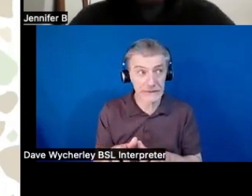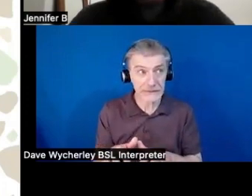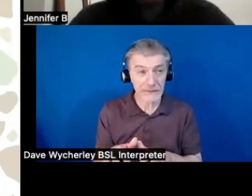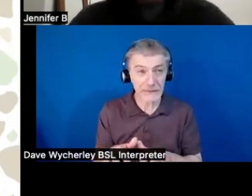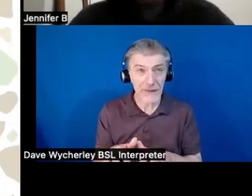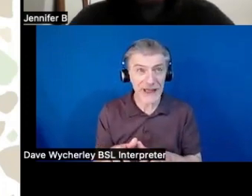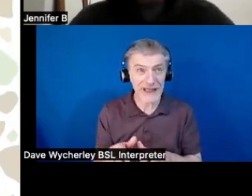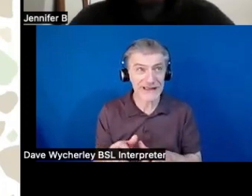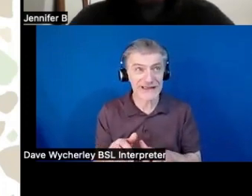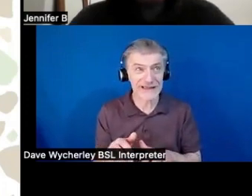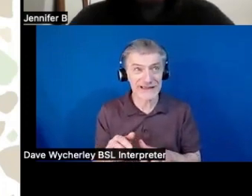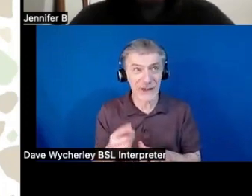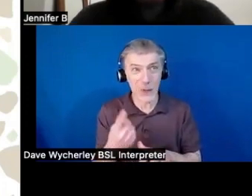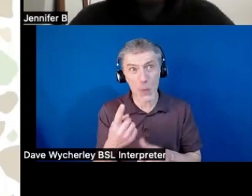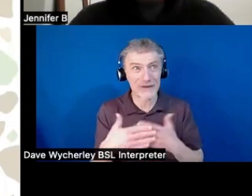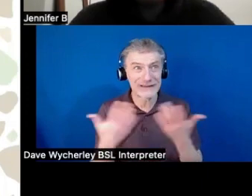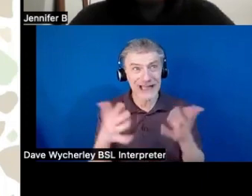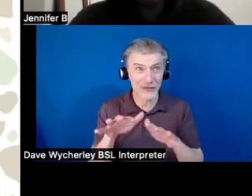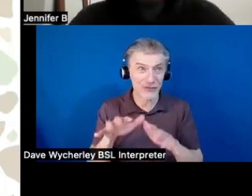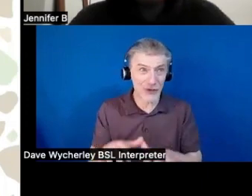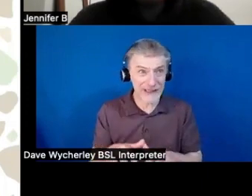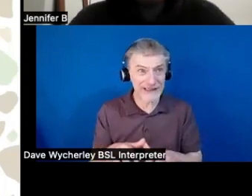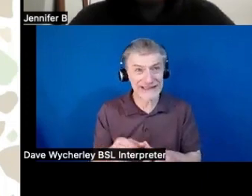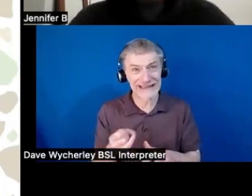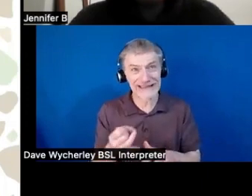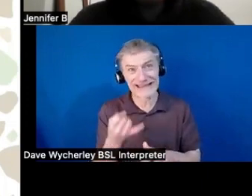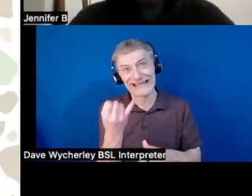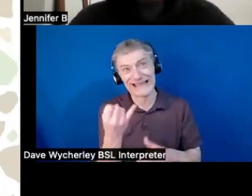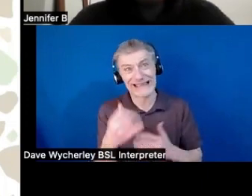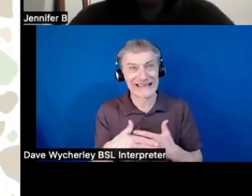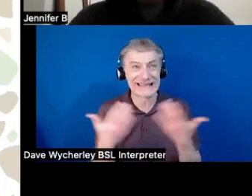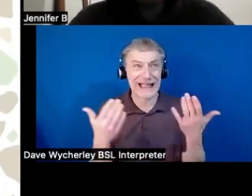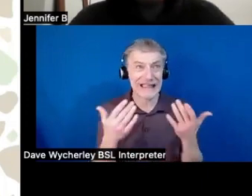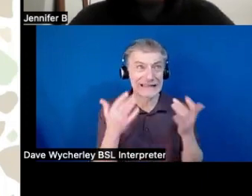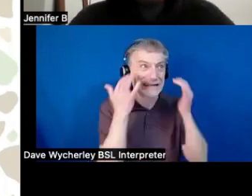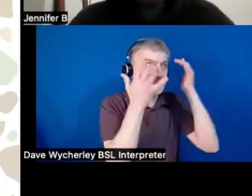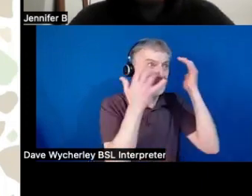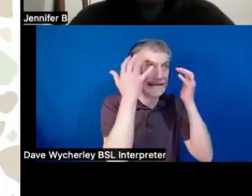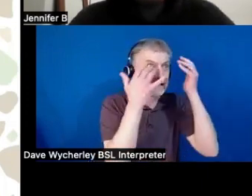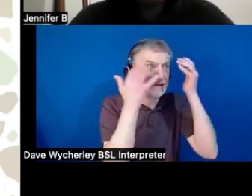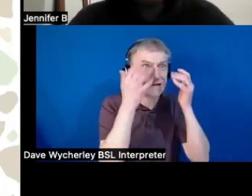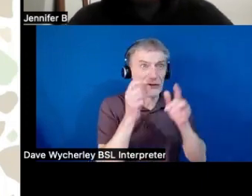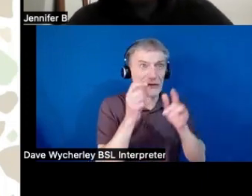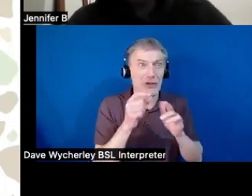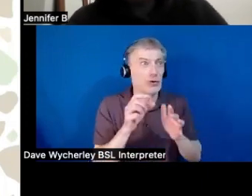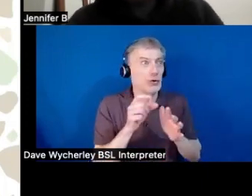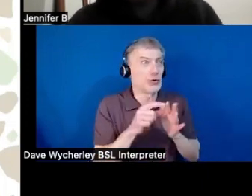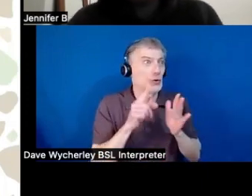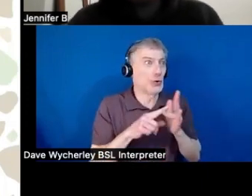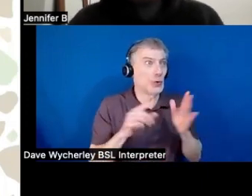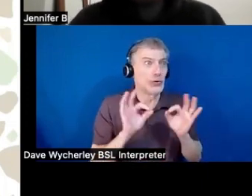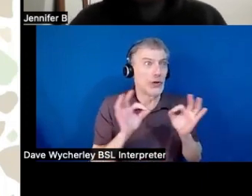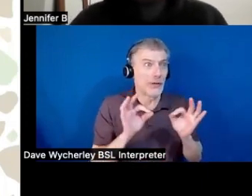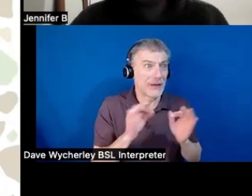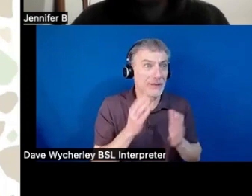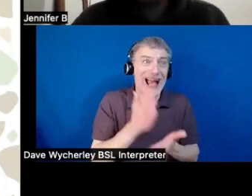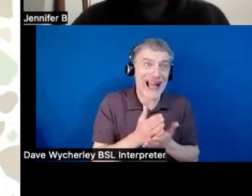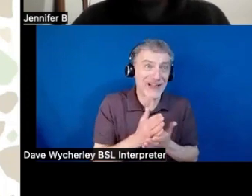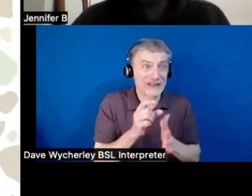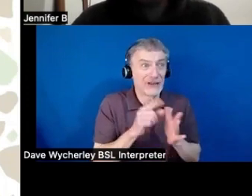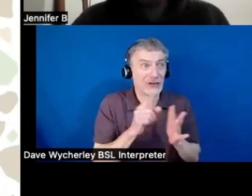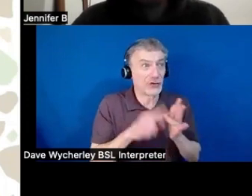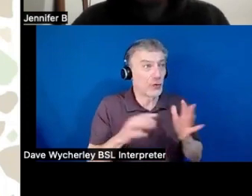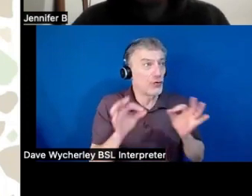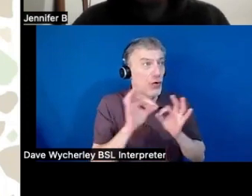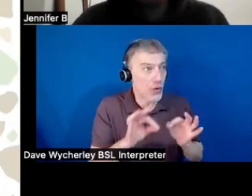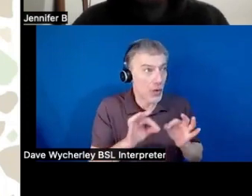something else entirely, which is quite anxiety inducing, especially because I have deadlines. But knowing